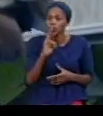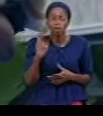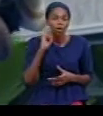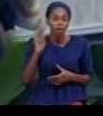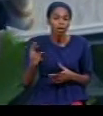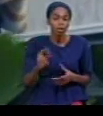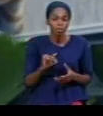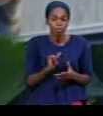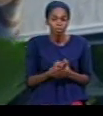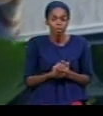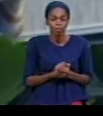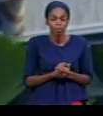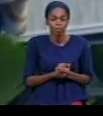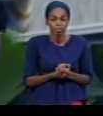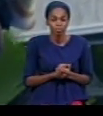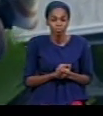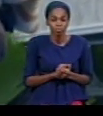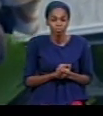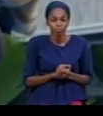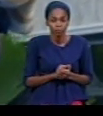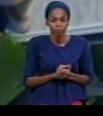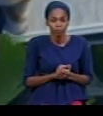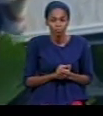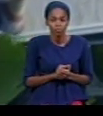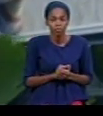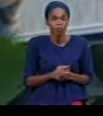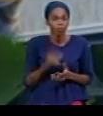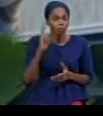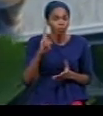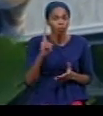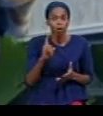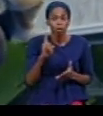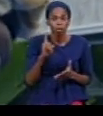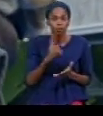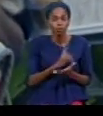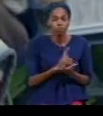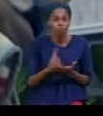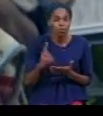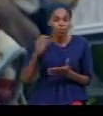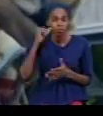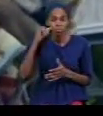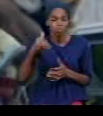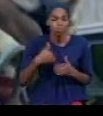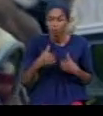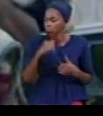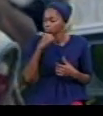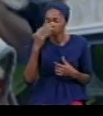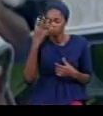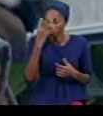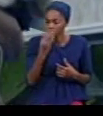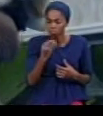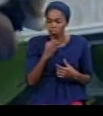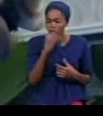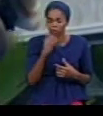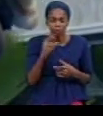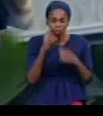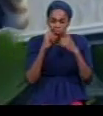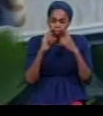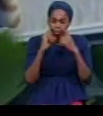because for 1 week she has not slept, she has not talked, she has not sucked, and she has not cried.